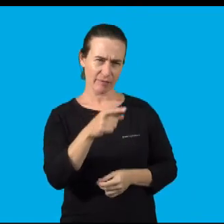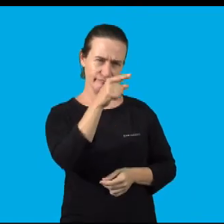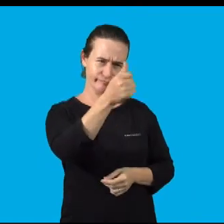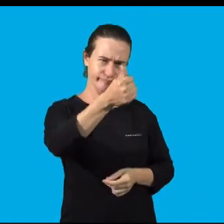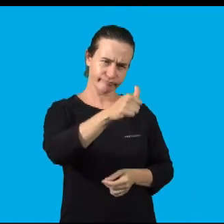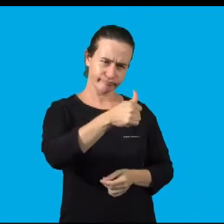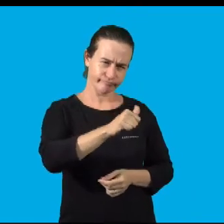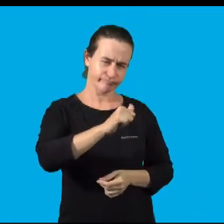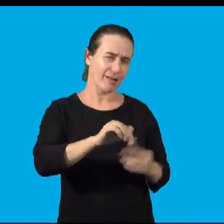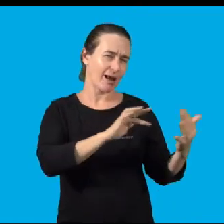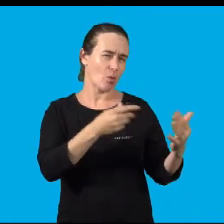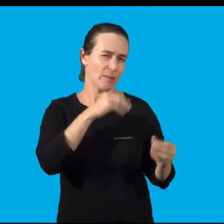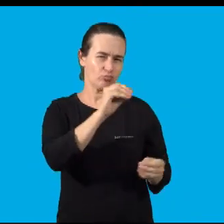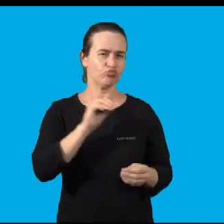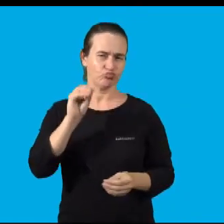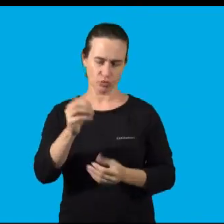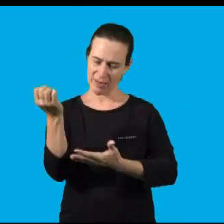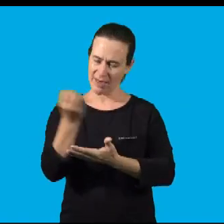a coherent essay.